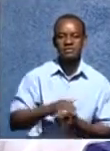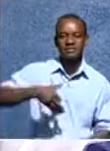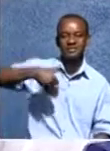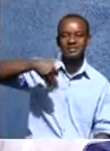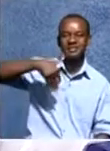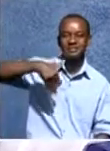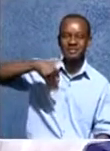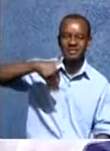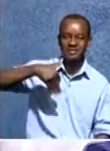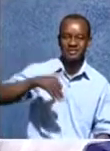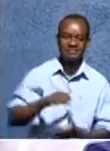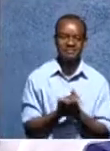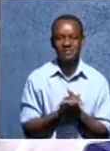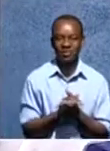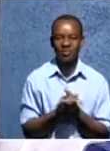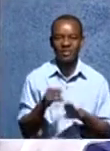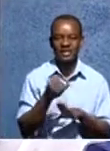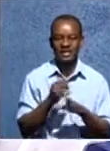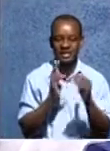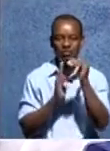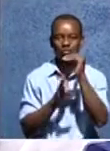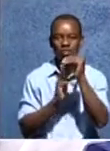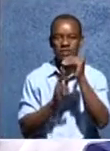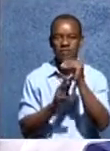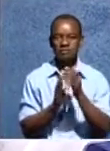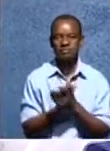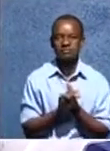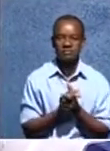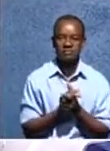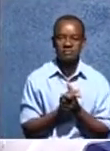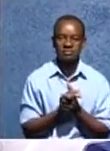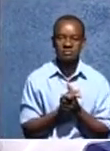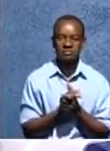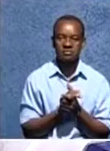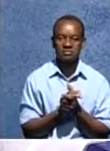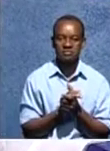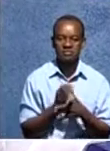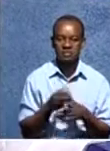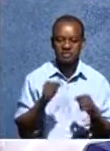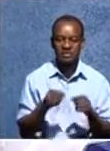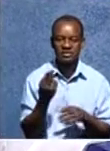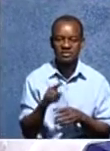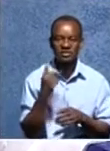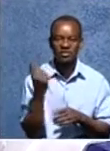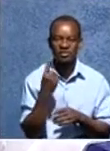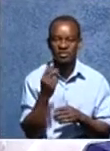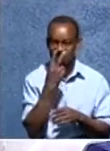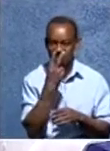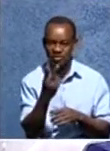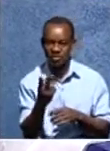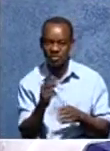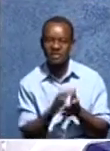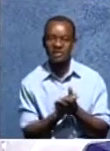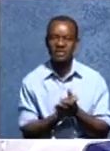why we are now into this adventure tourism thing, to educate, because it's no longer about looking at scenery, wildlife, but obviously